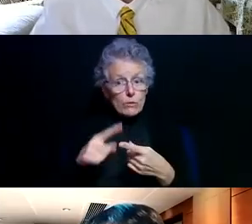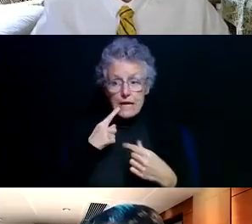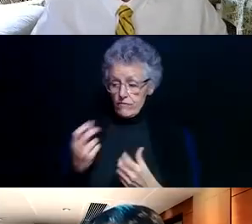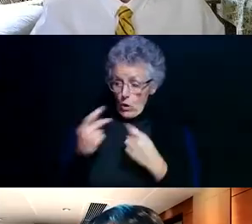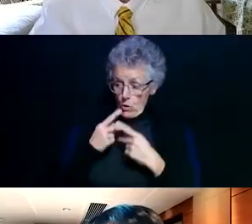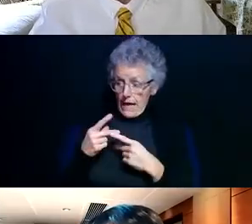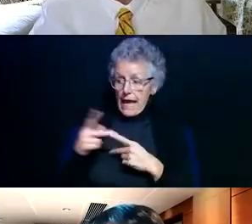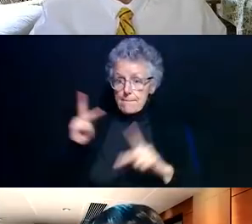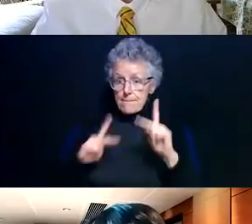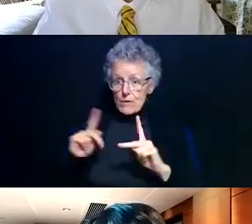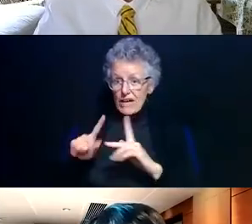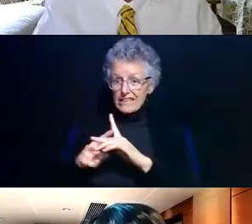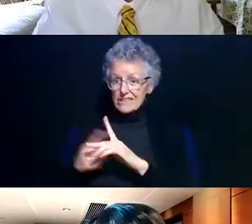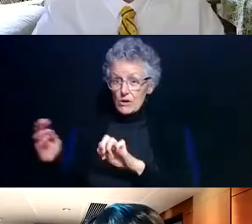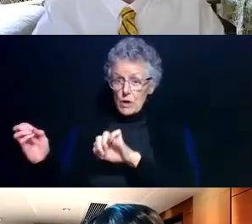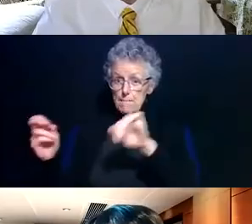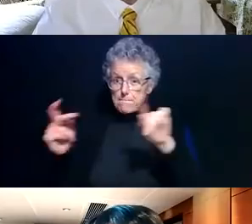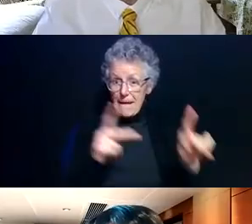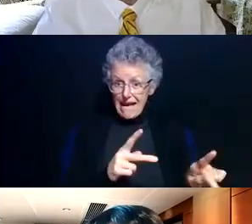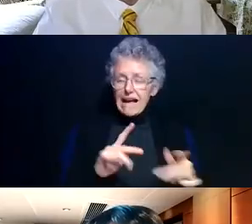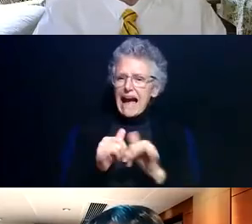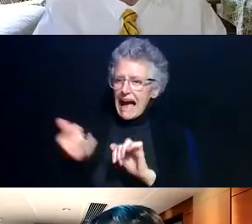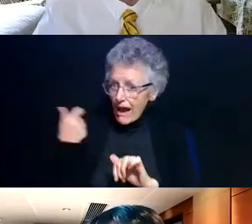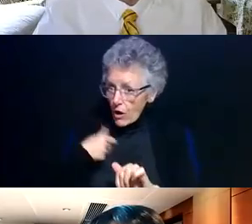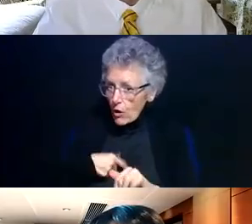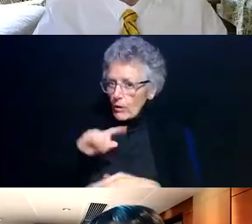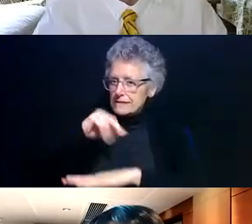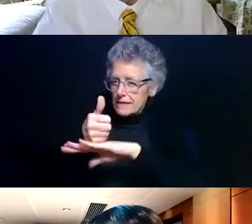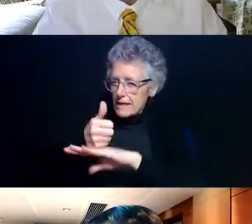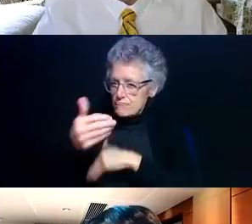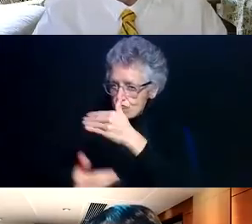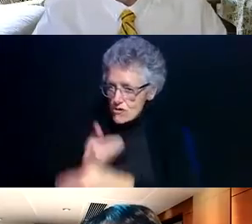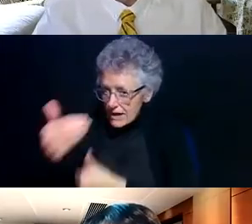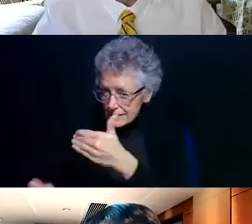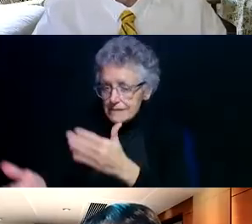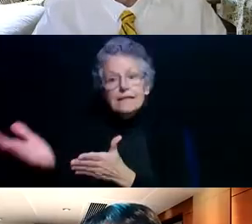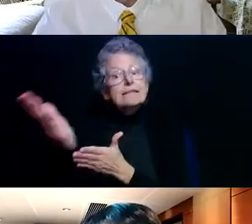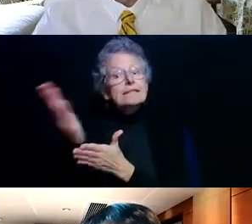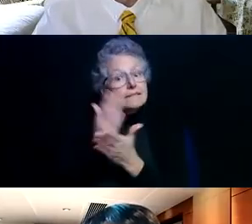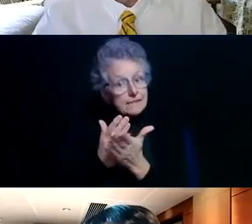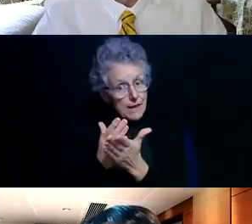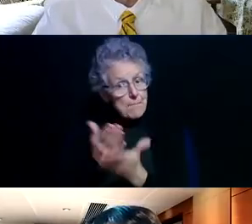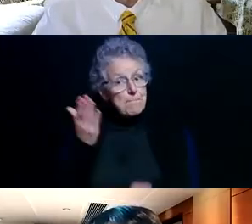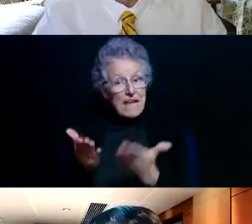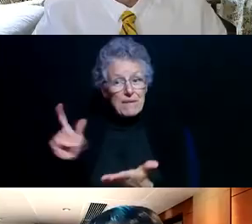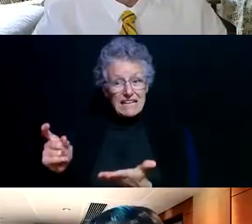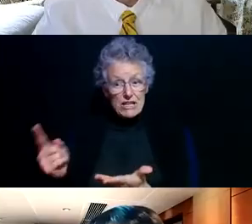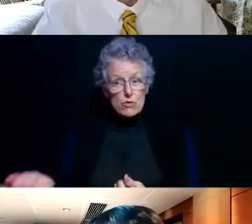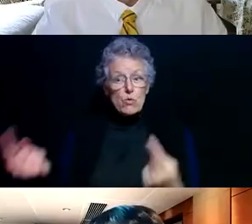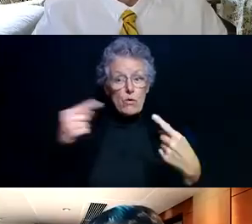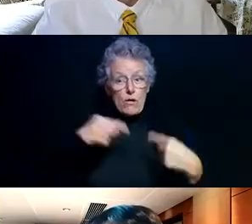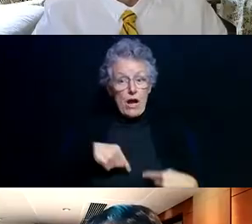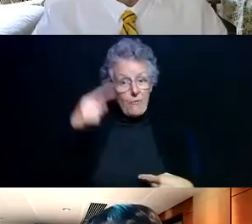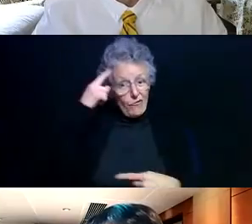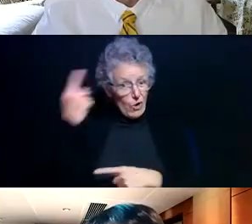back, how we bring them back. Some areas, I agree, may need to come in for a